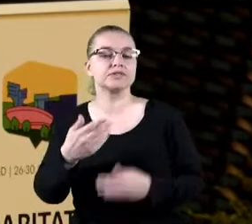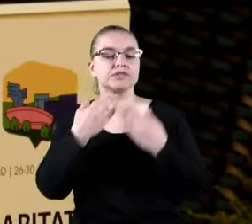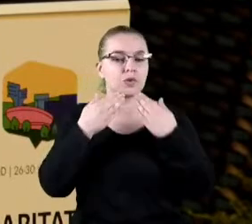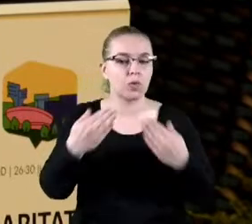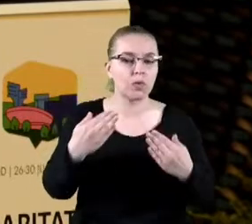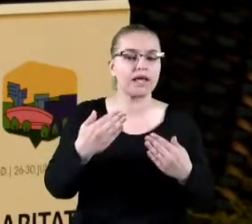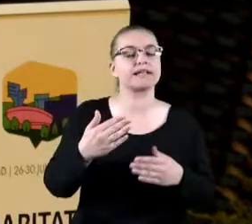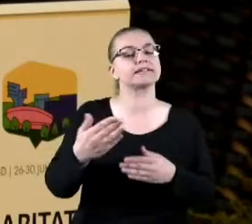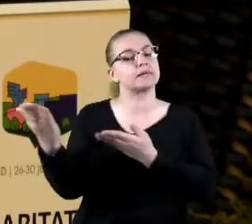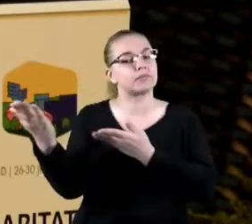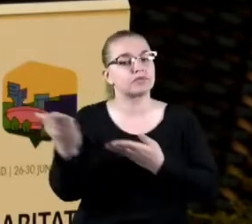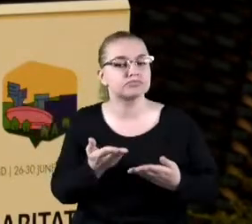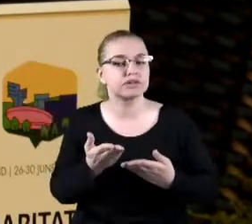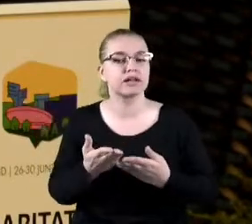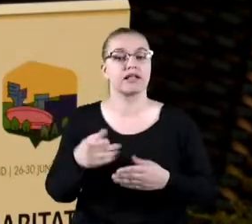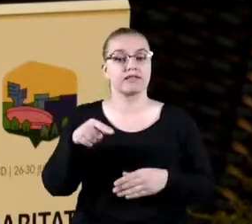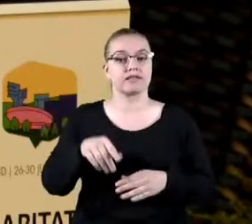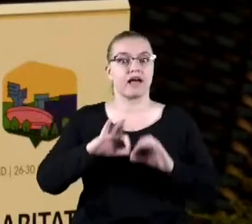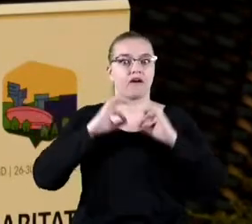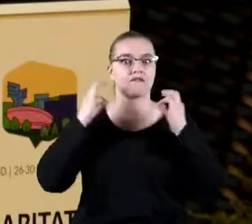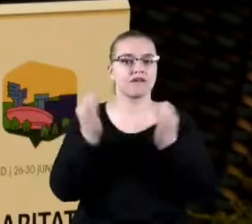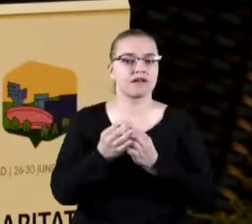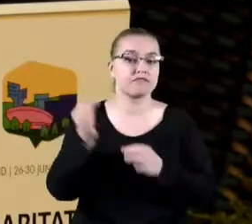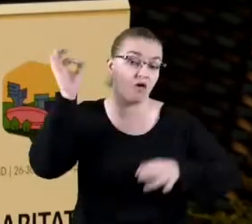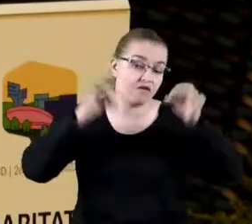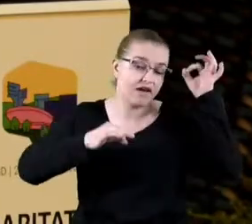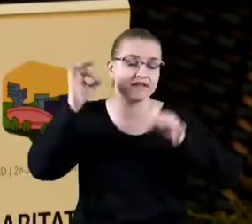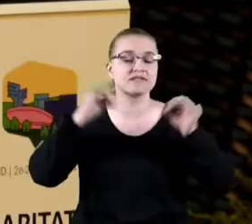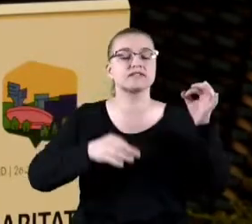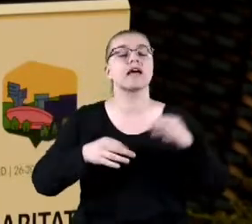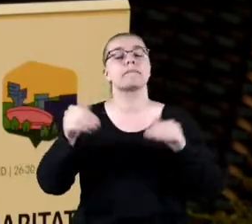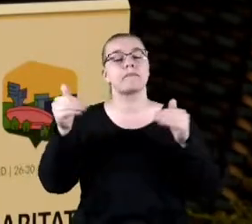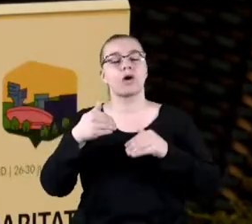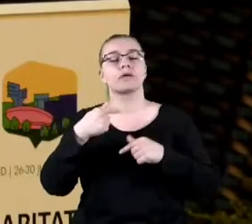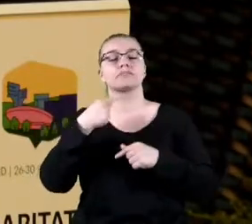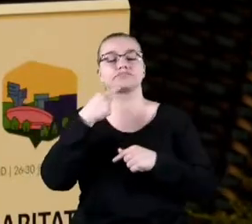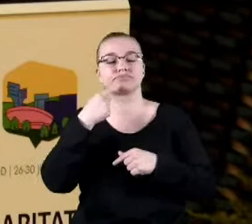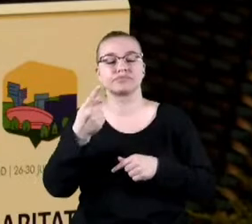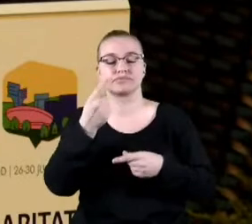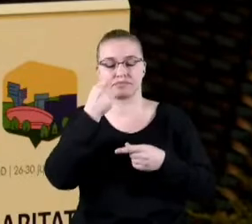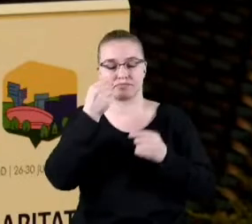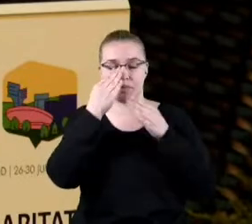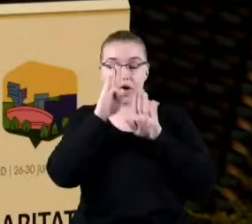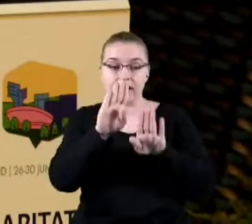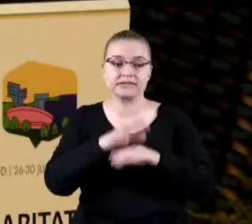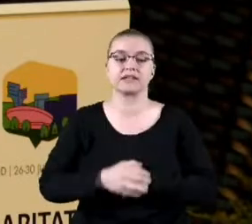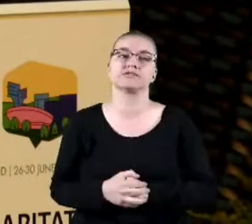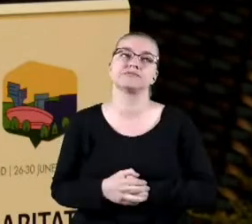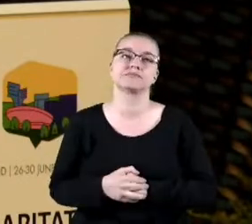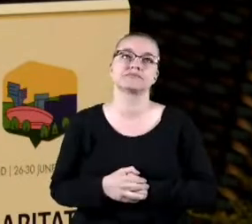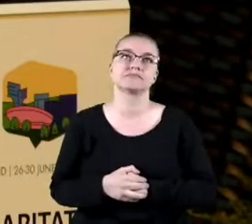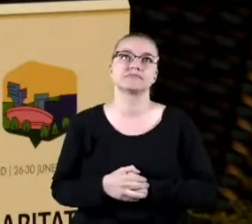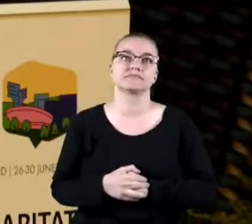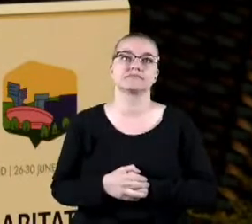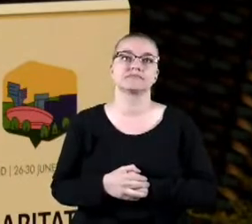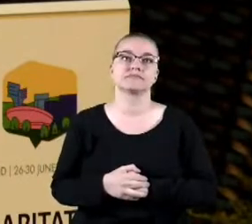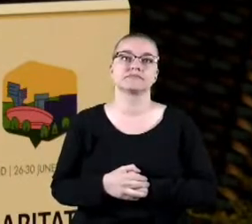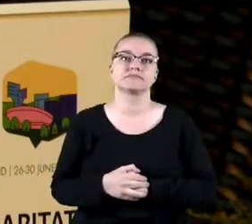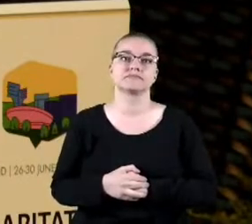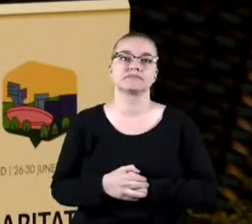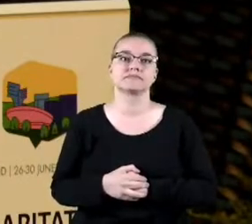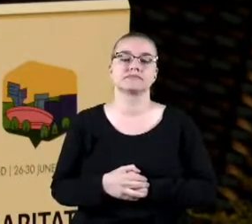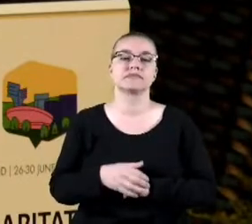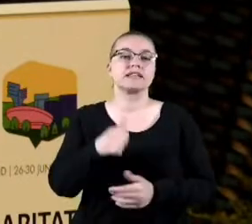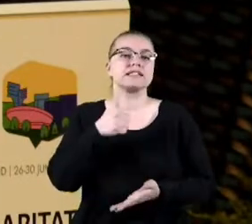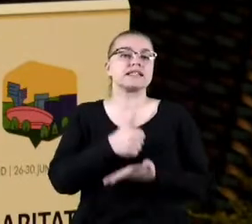high-level conference to present the view of the European Economic and Social Committee, which